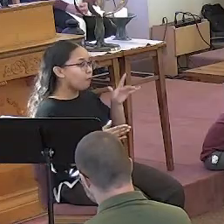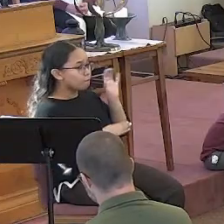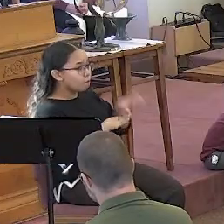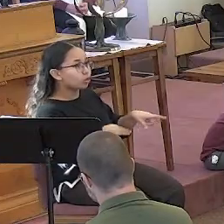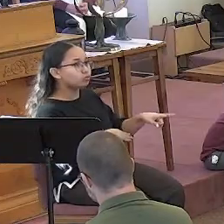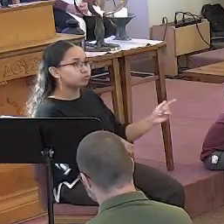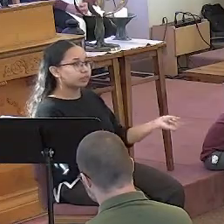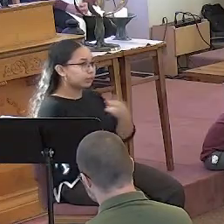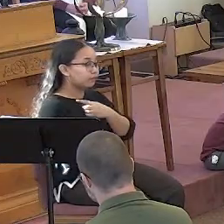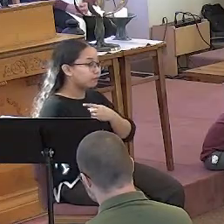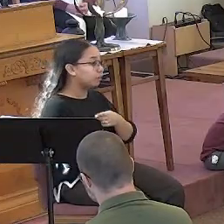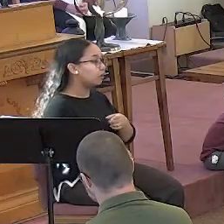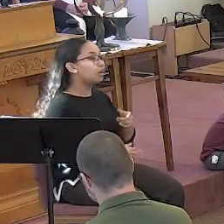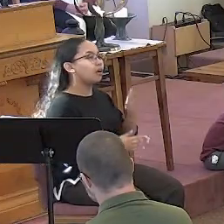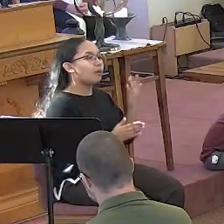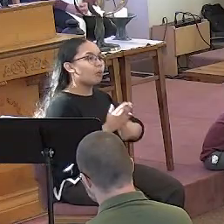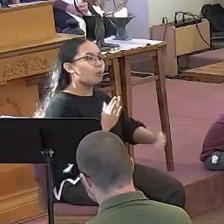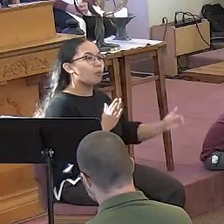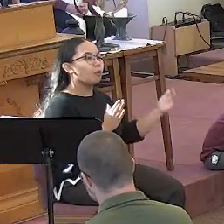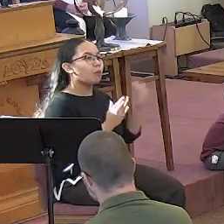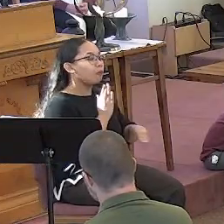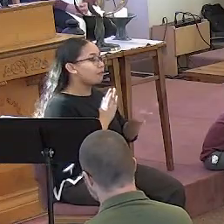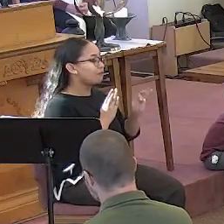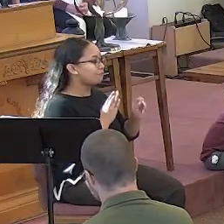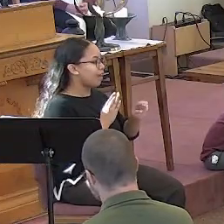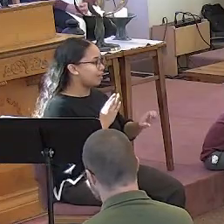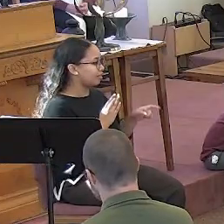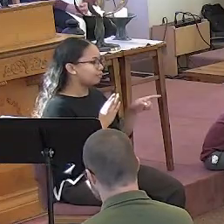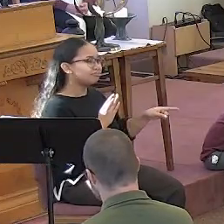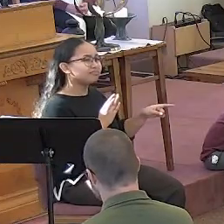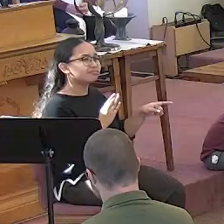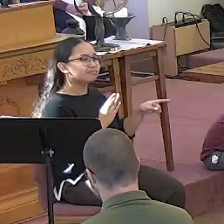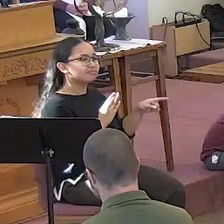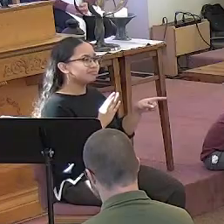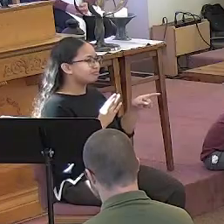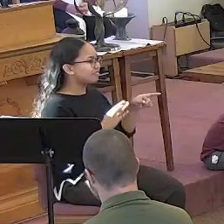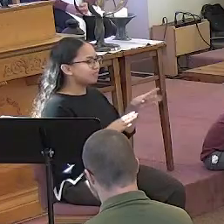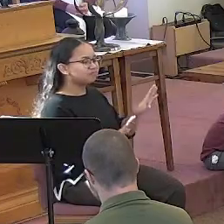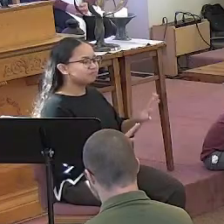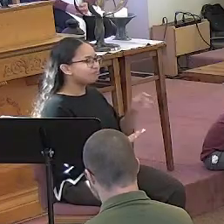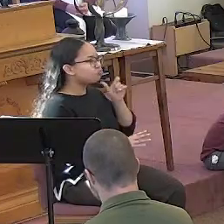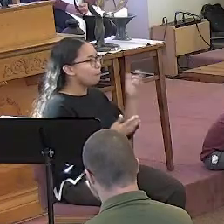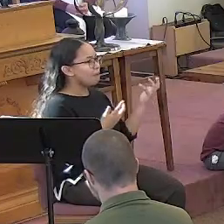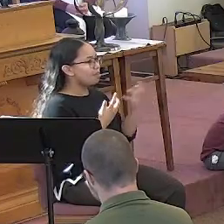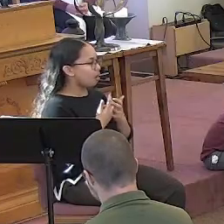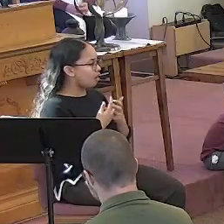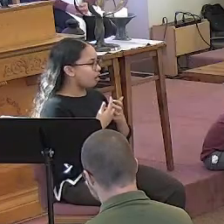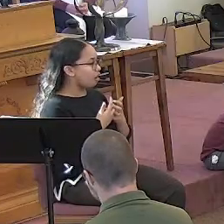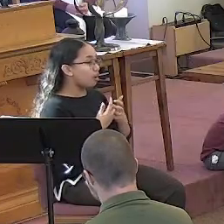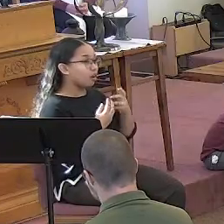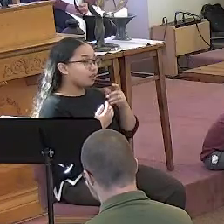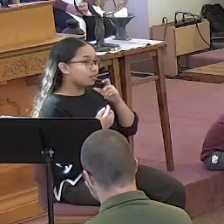over again, people told Fannie she didn't belong, not because of who she was inside, but